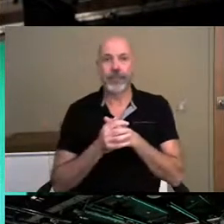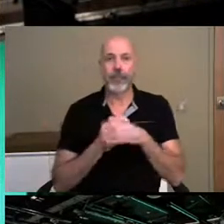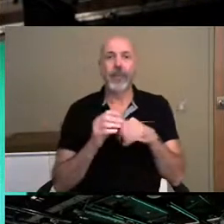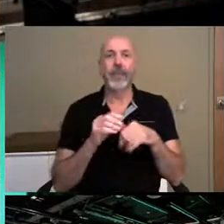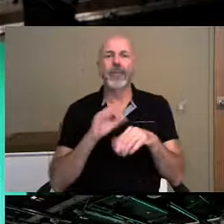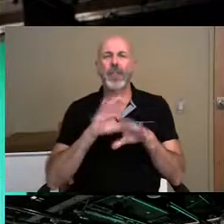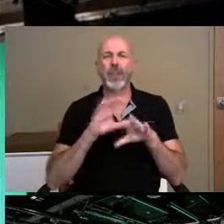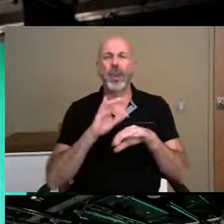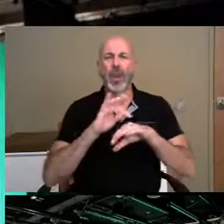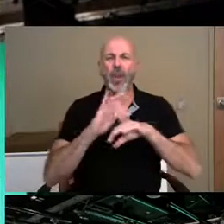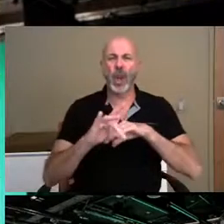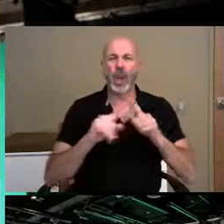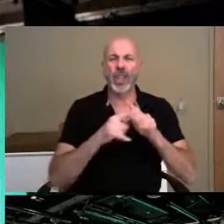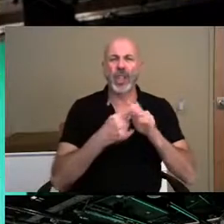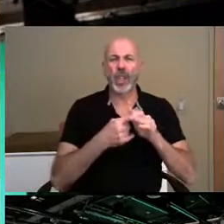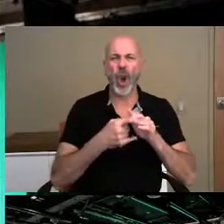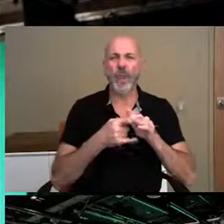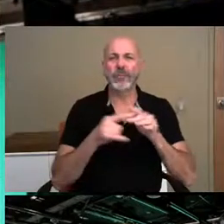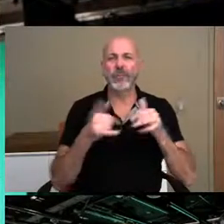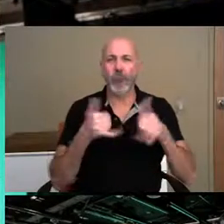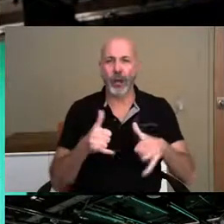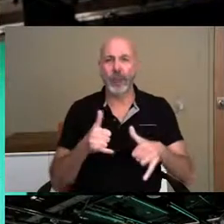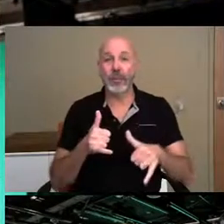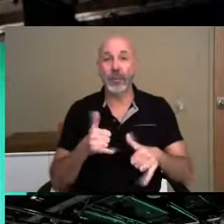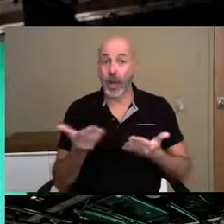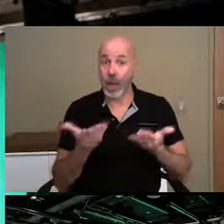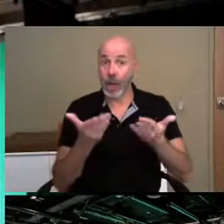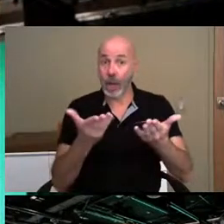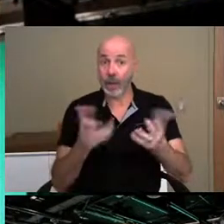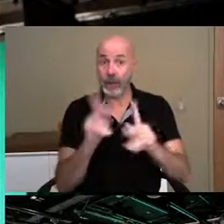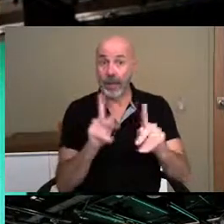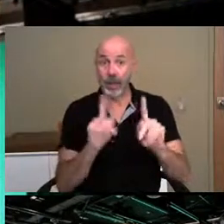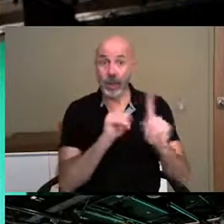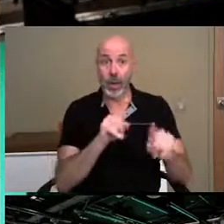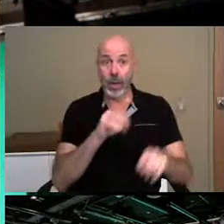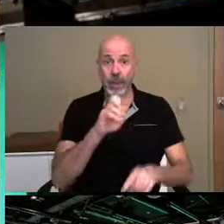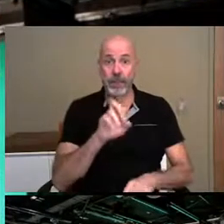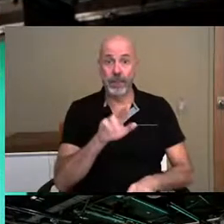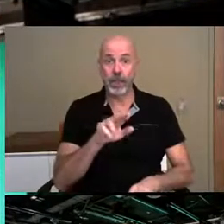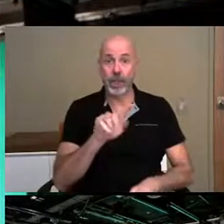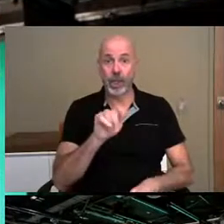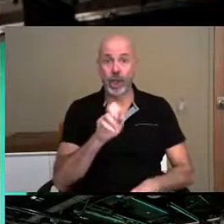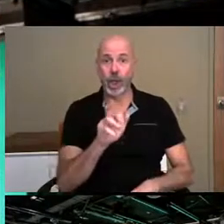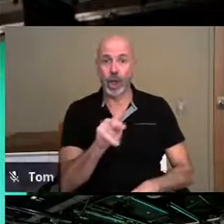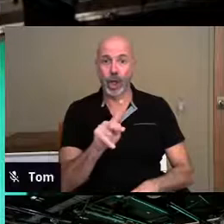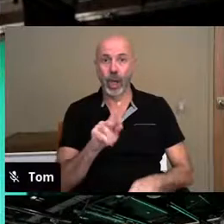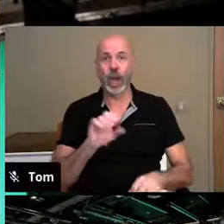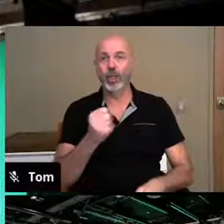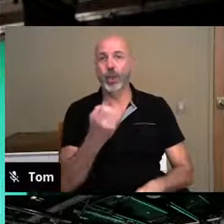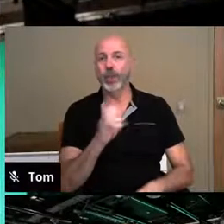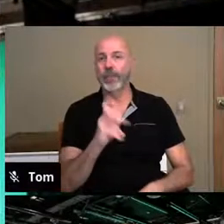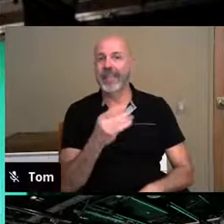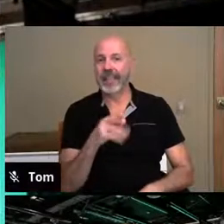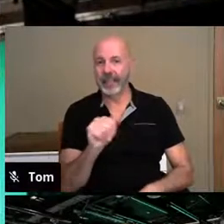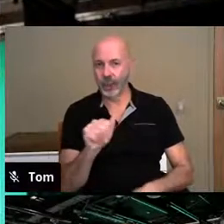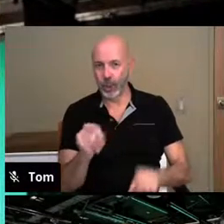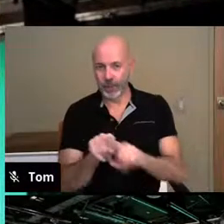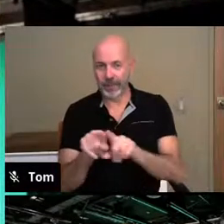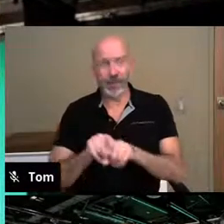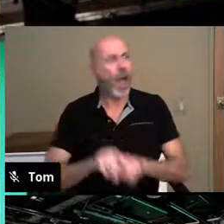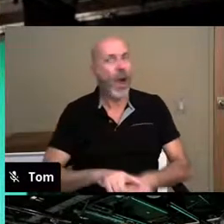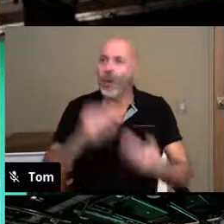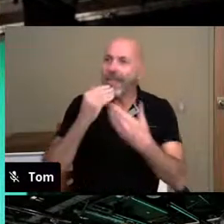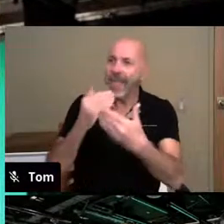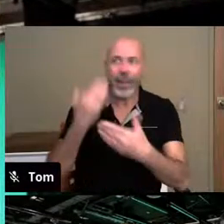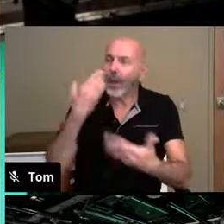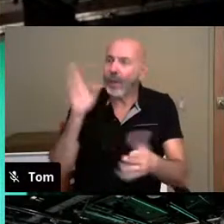early kickoff party. So I really encourage people to go to Mr. Turk on social media and check that out too. Oh, thank you for that. I